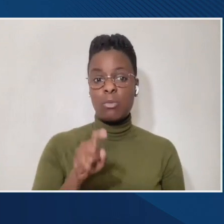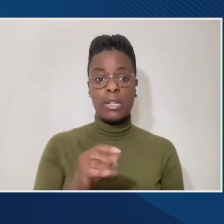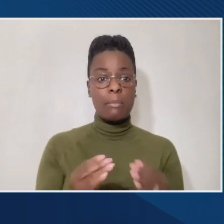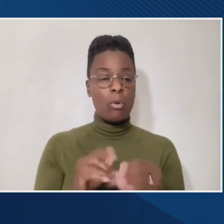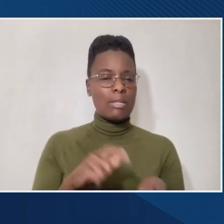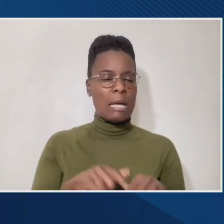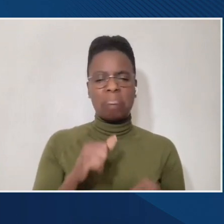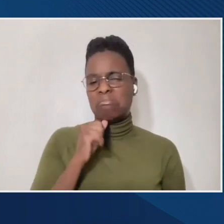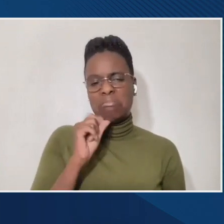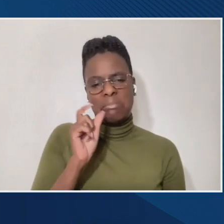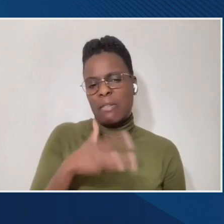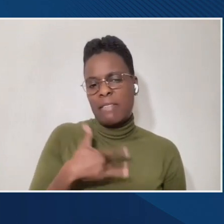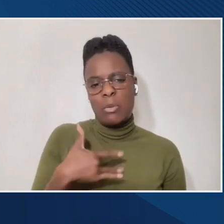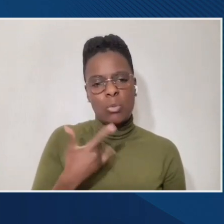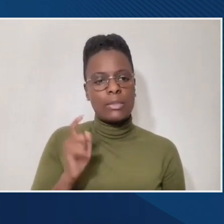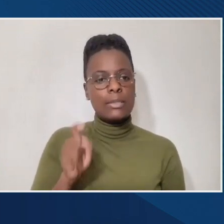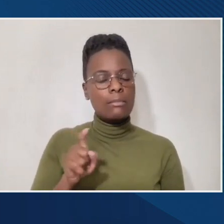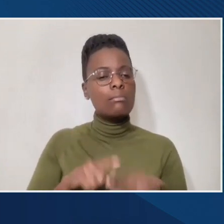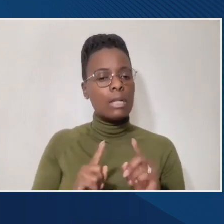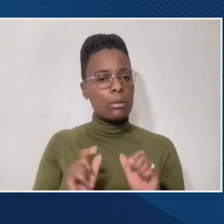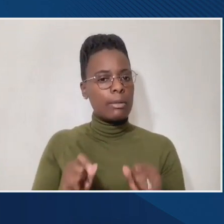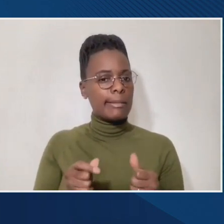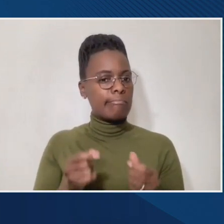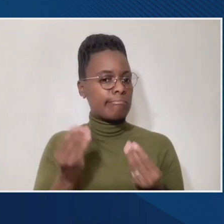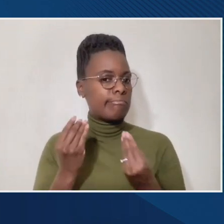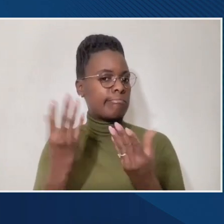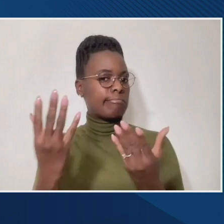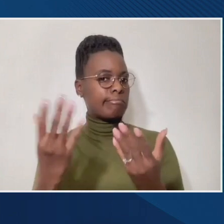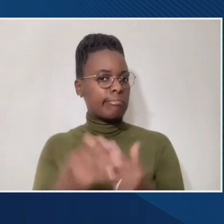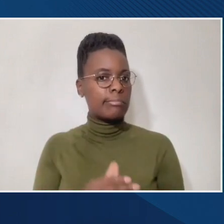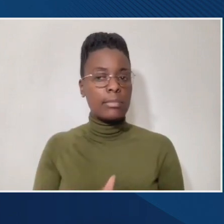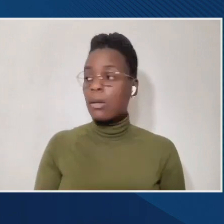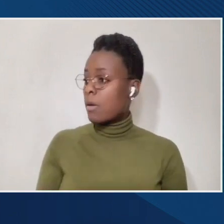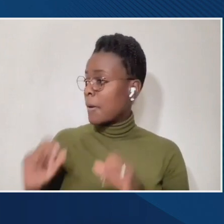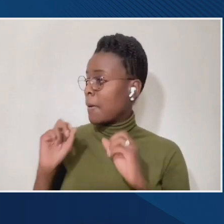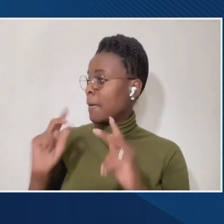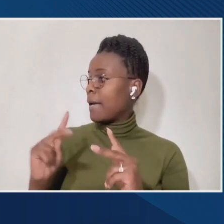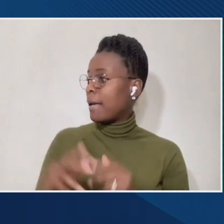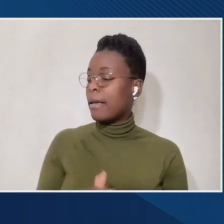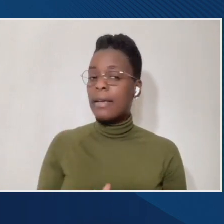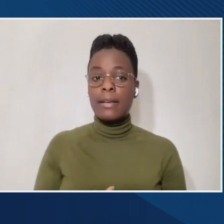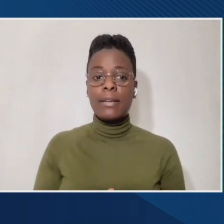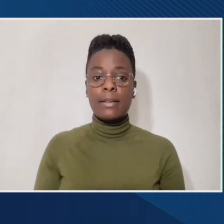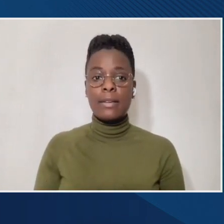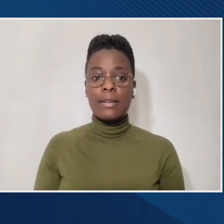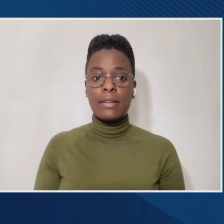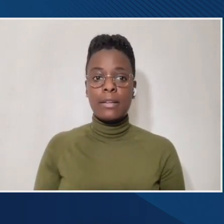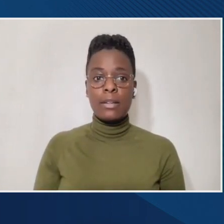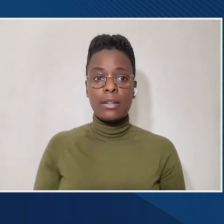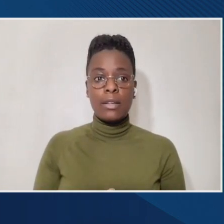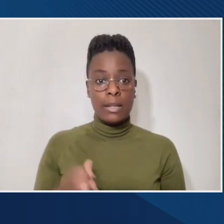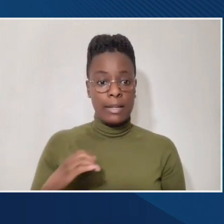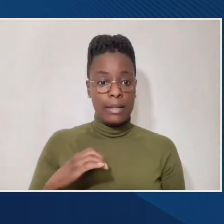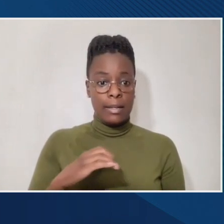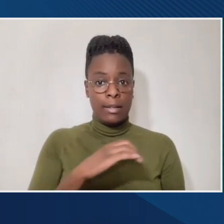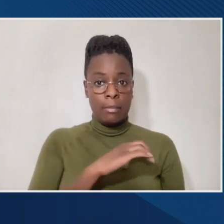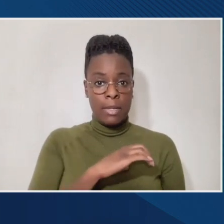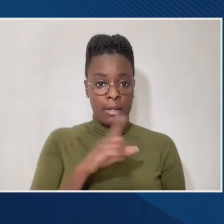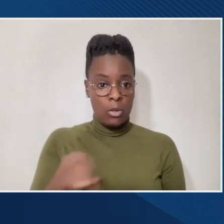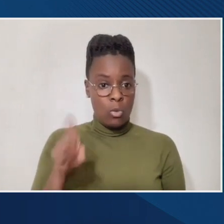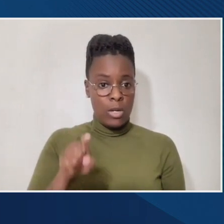will, then we can let folks know. Okay. So did the rest of the committee, did you all need to also